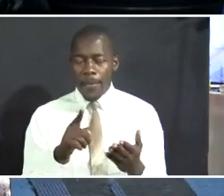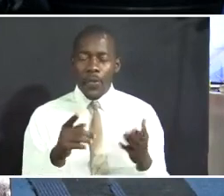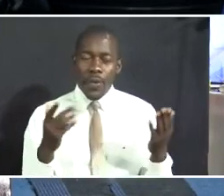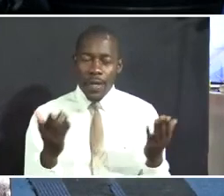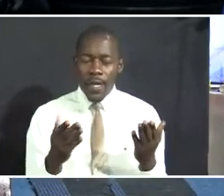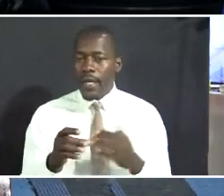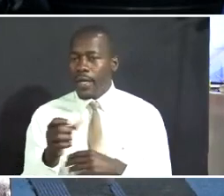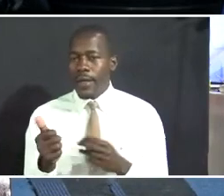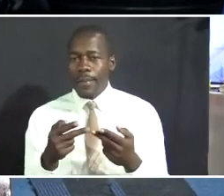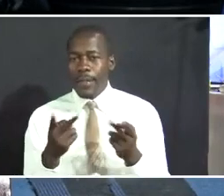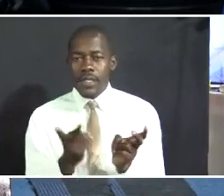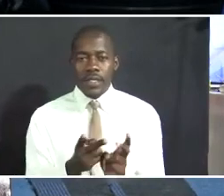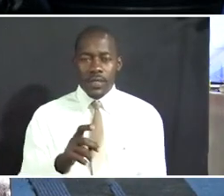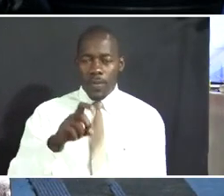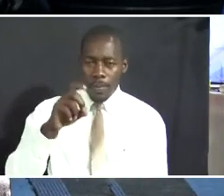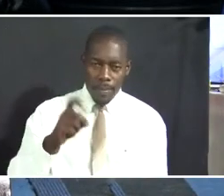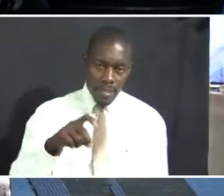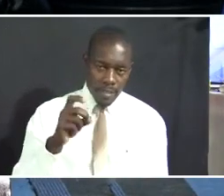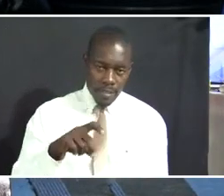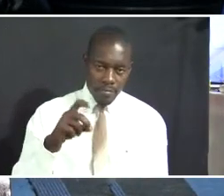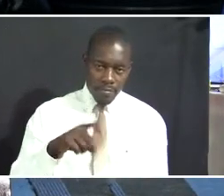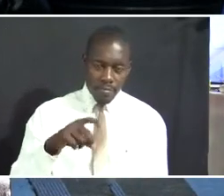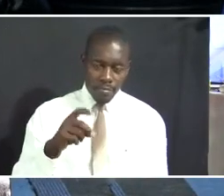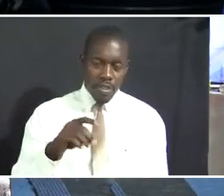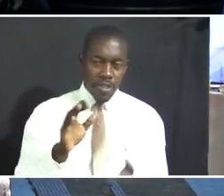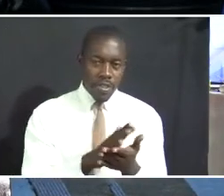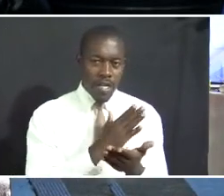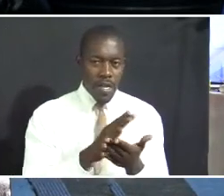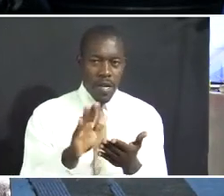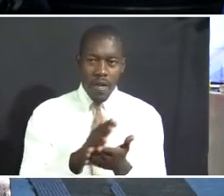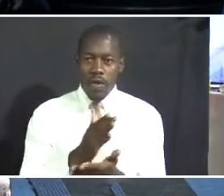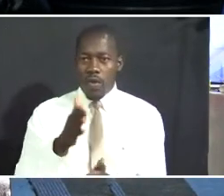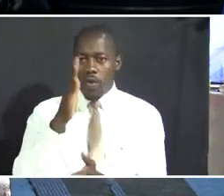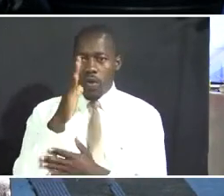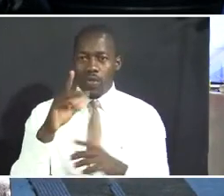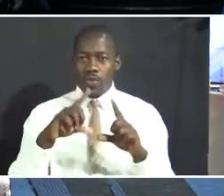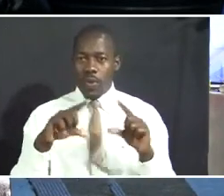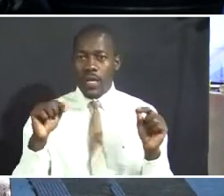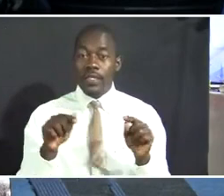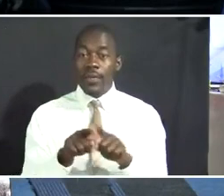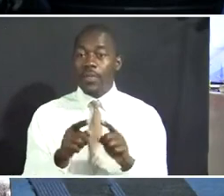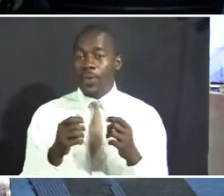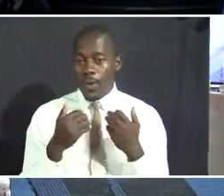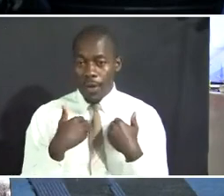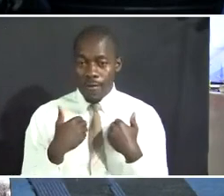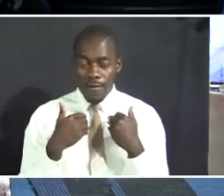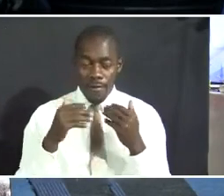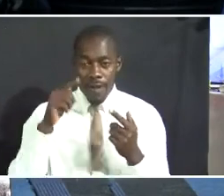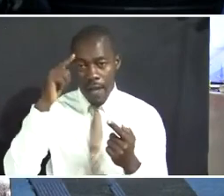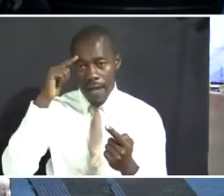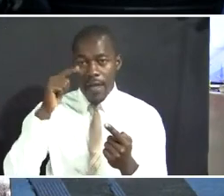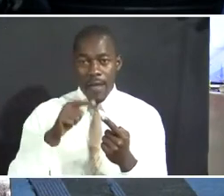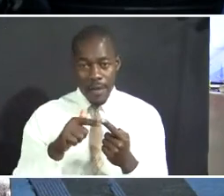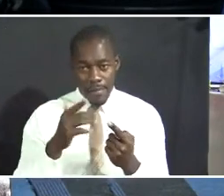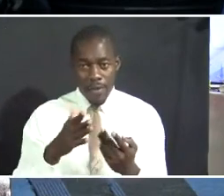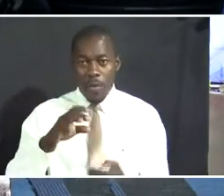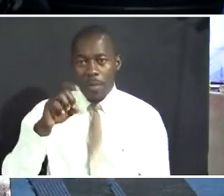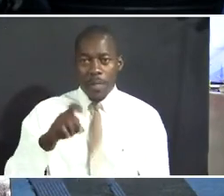wherever we are, we need to be the light. And we also have a mission that we need to reach